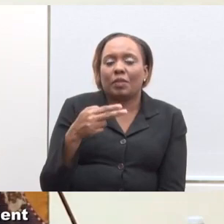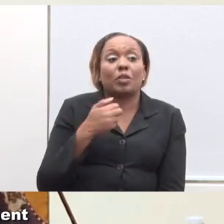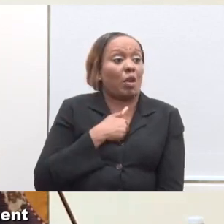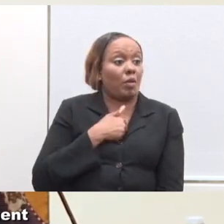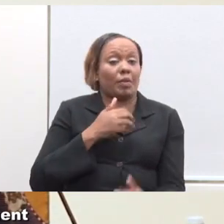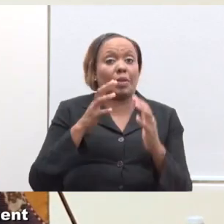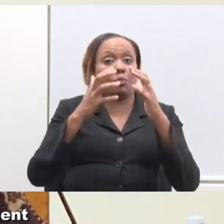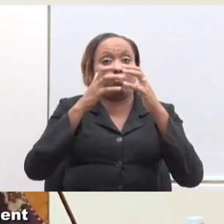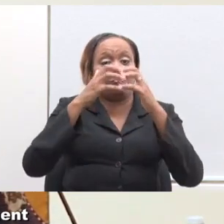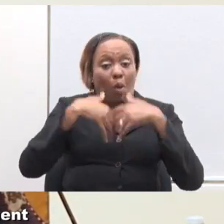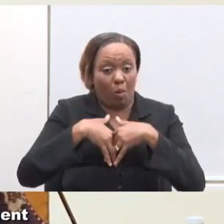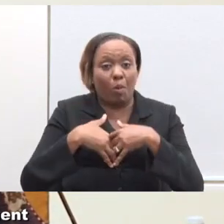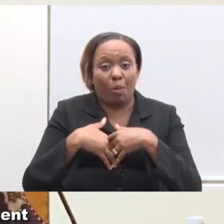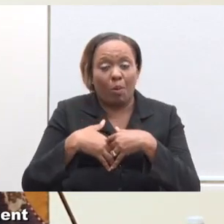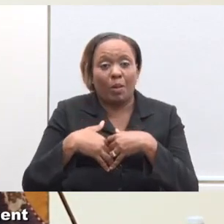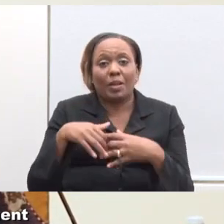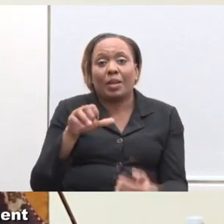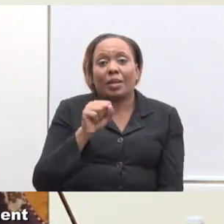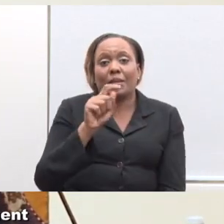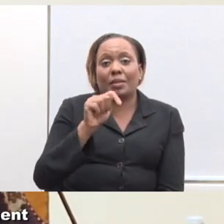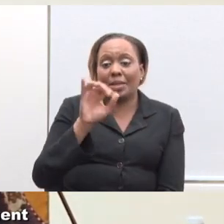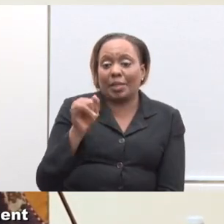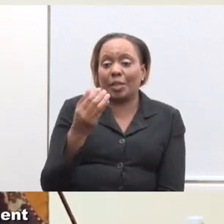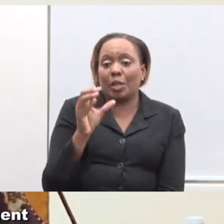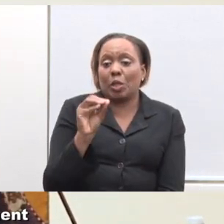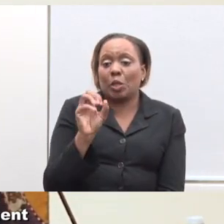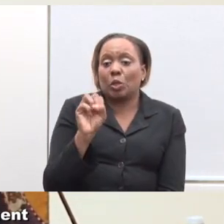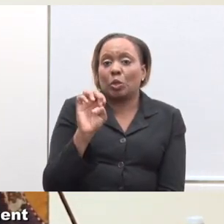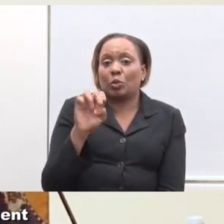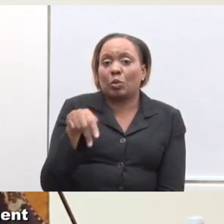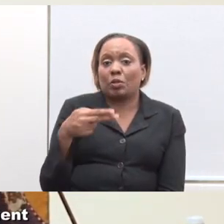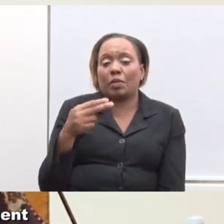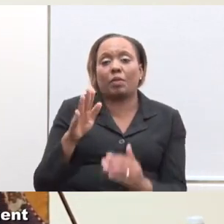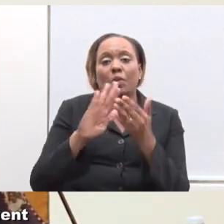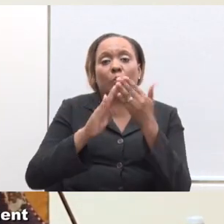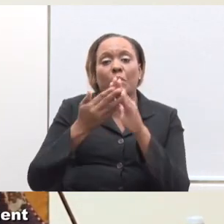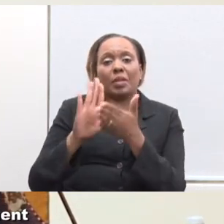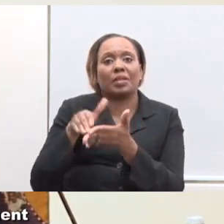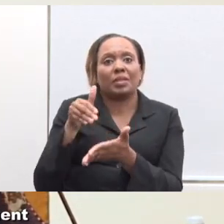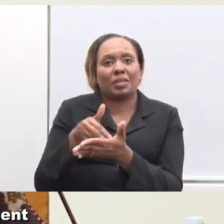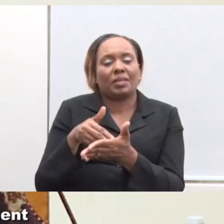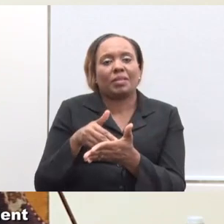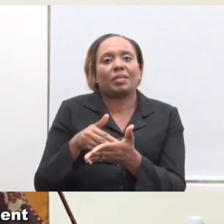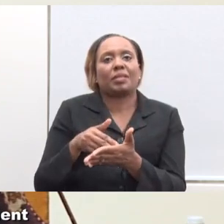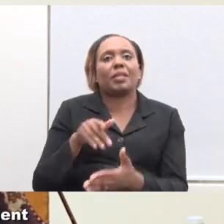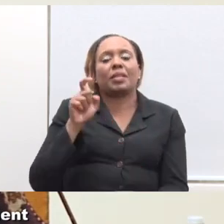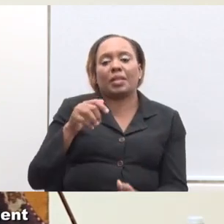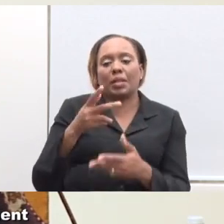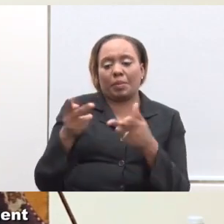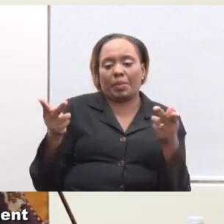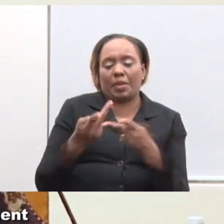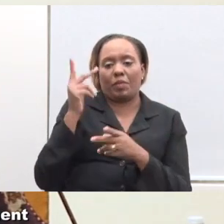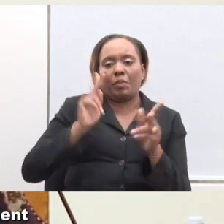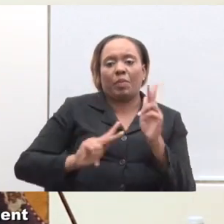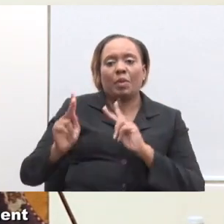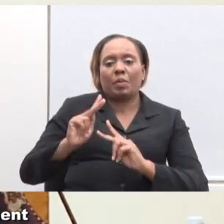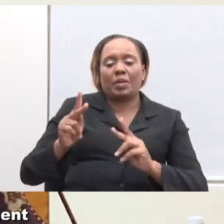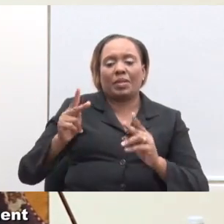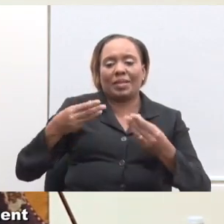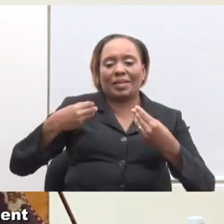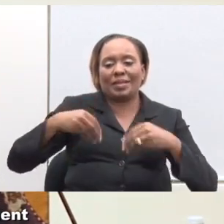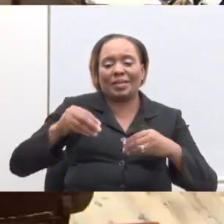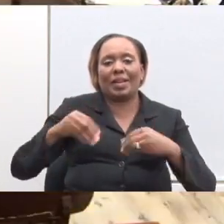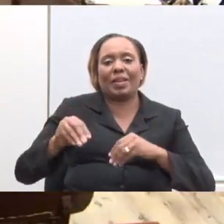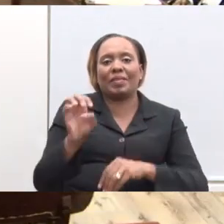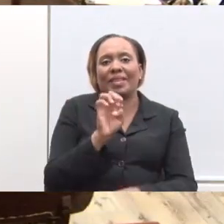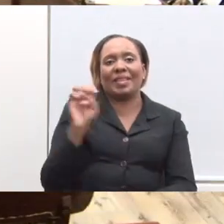was derelict for years. It has been demolished, but we now need a facility that will allow vendors on the east coast of Barbados